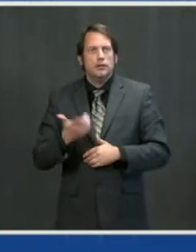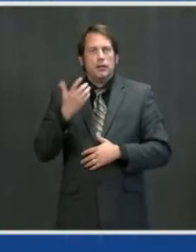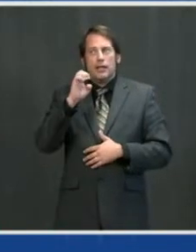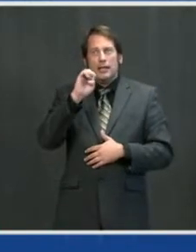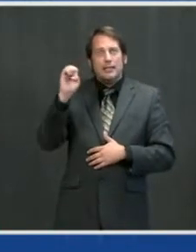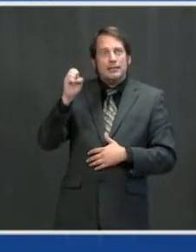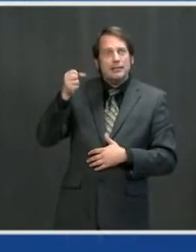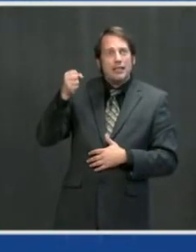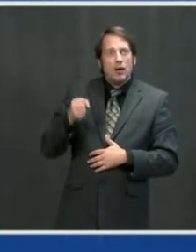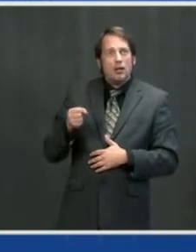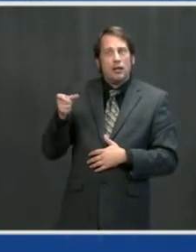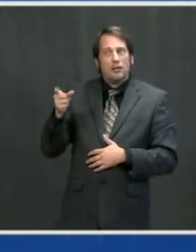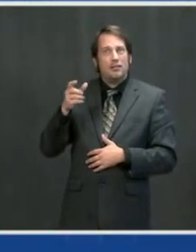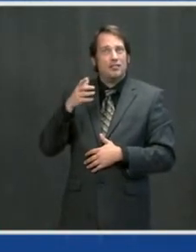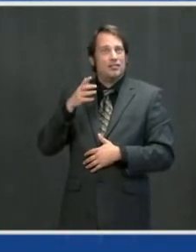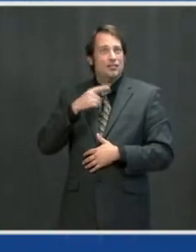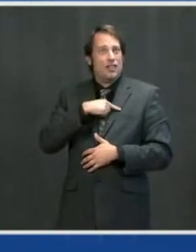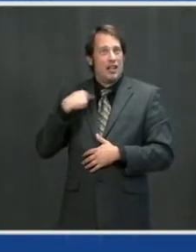of others in the region.